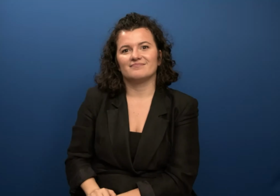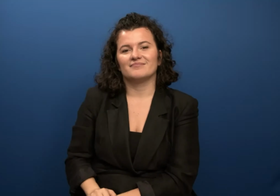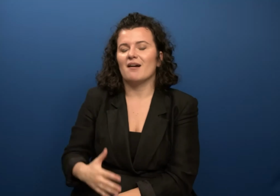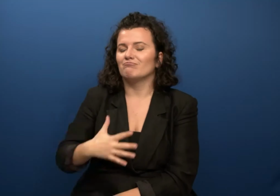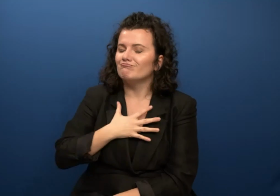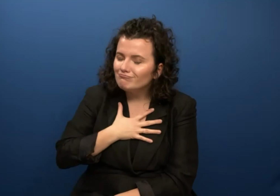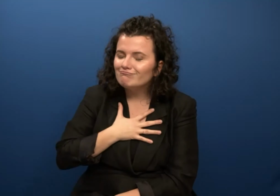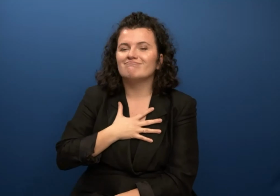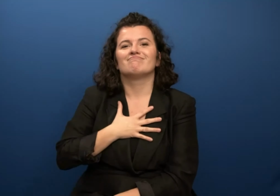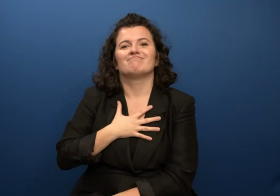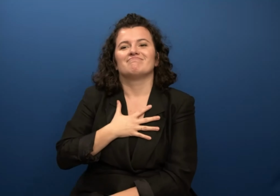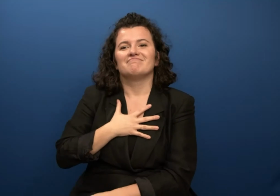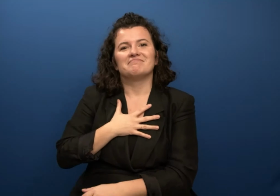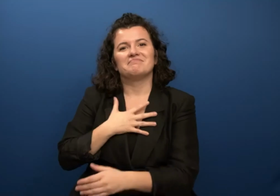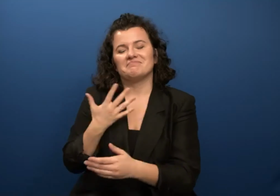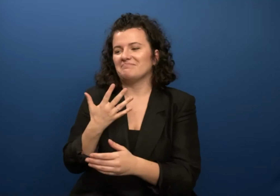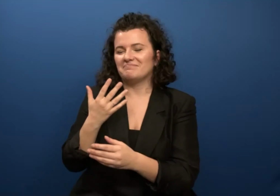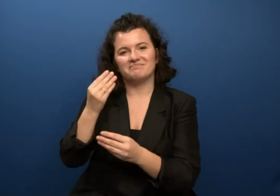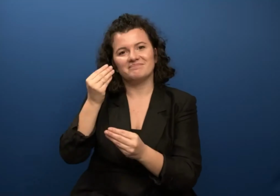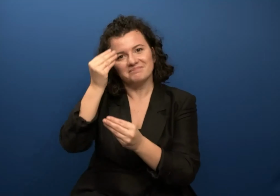able to share